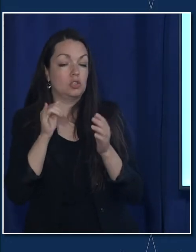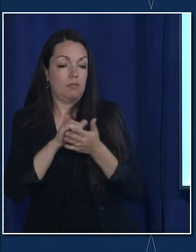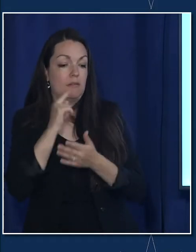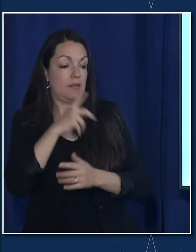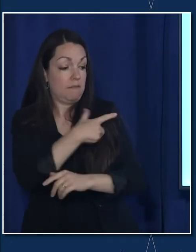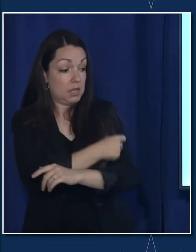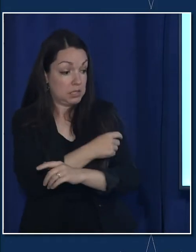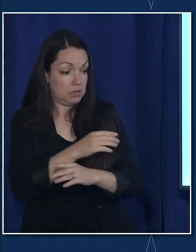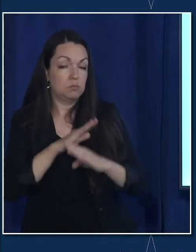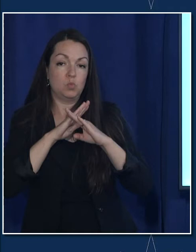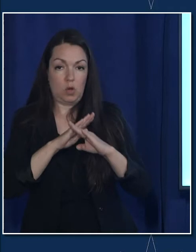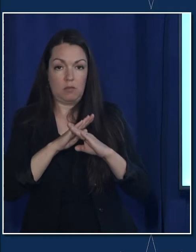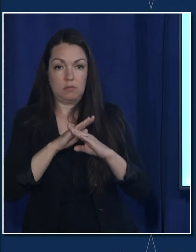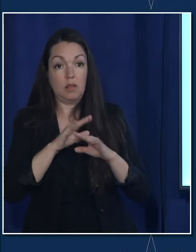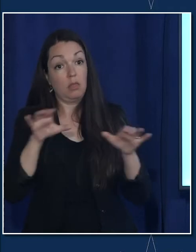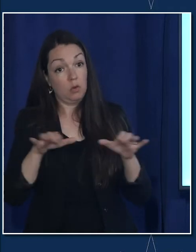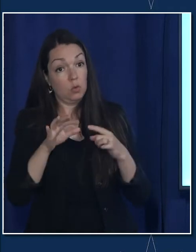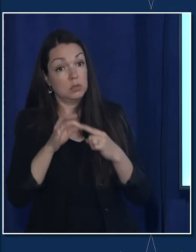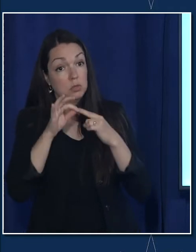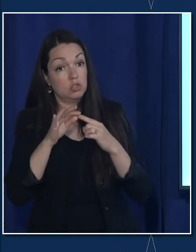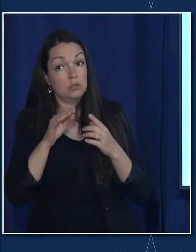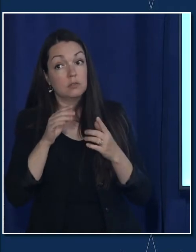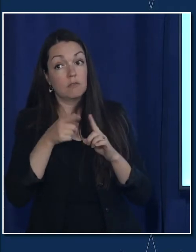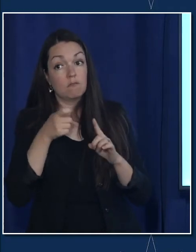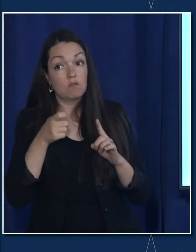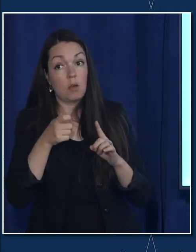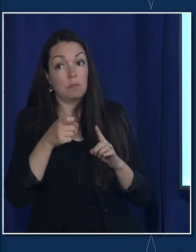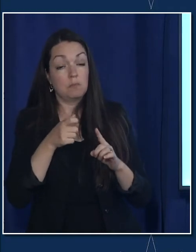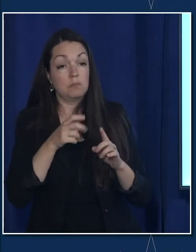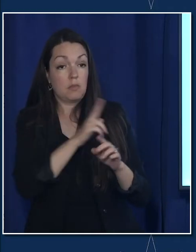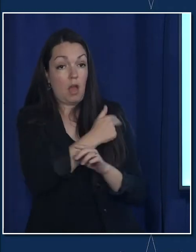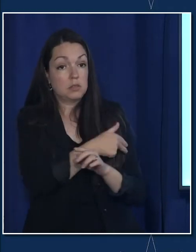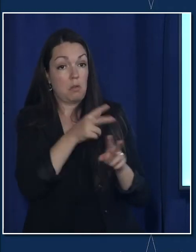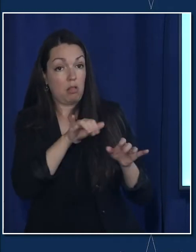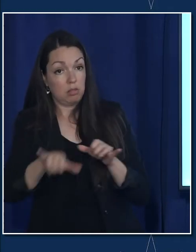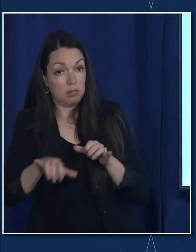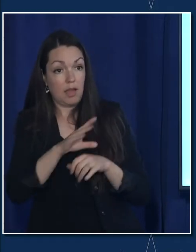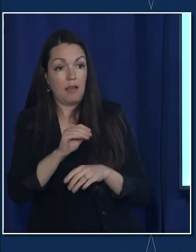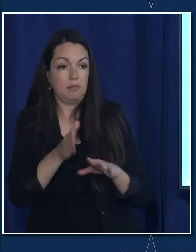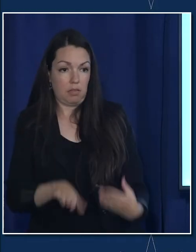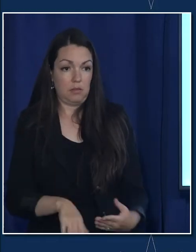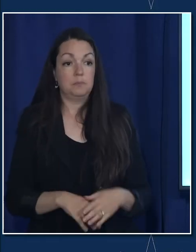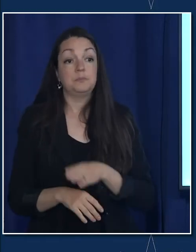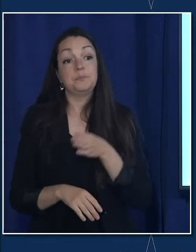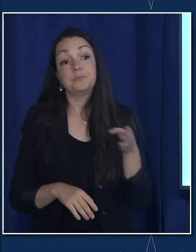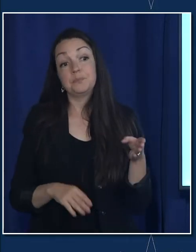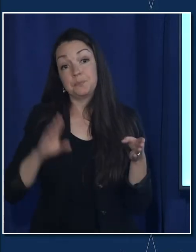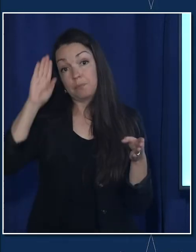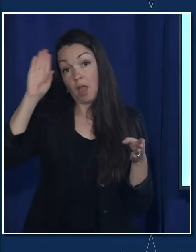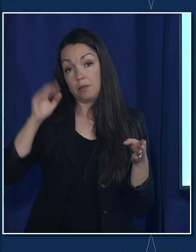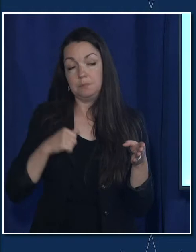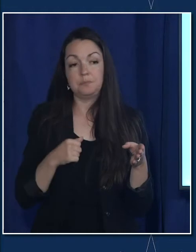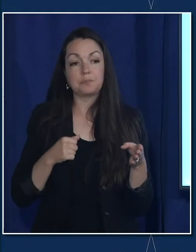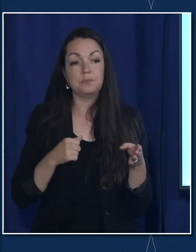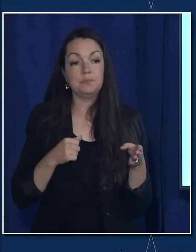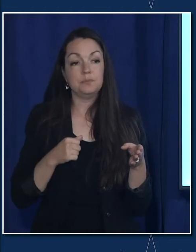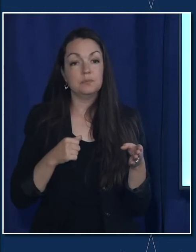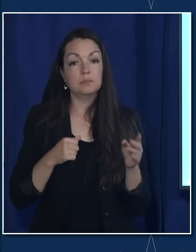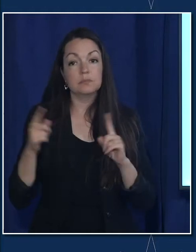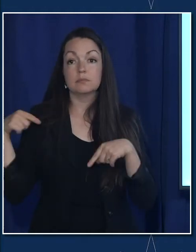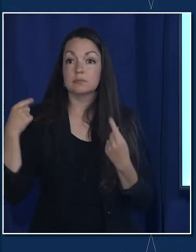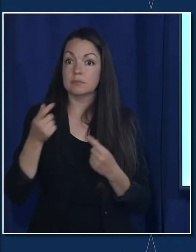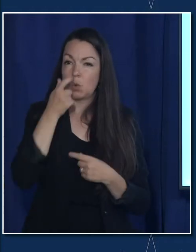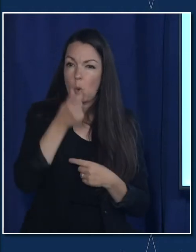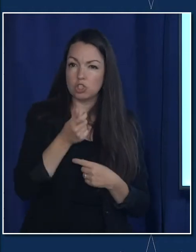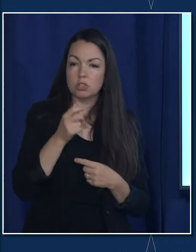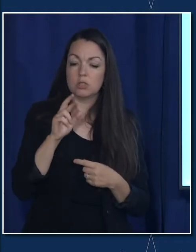do, especially against hospitalization and death. Okay, thank you. Hi. I've been watching the rates